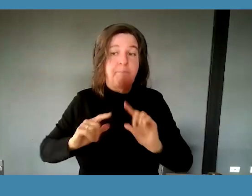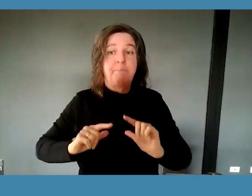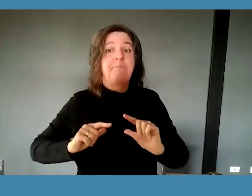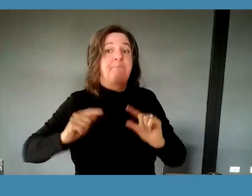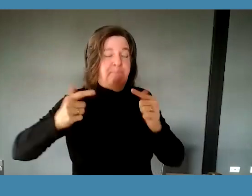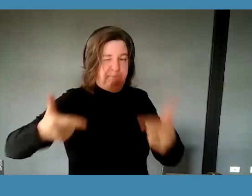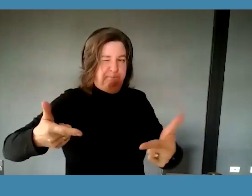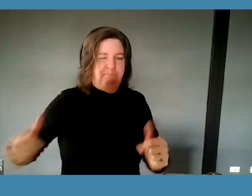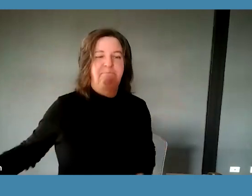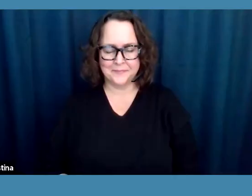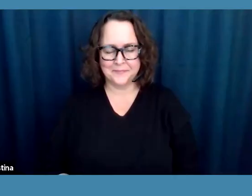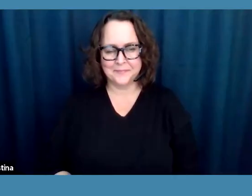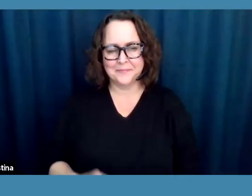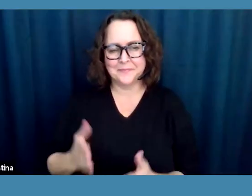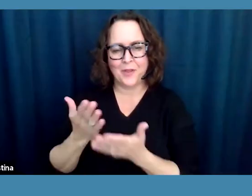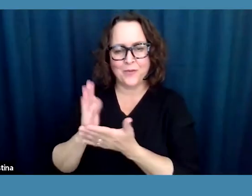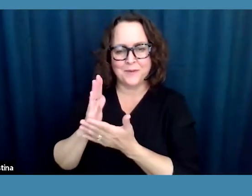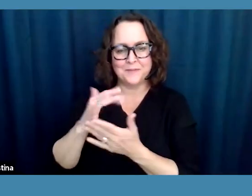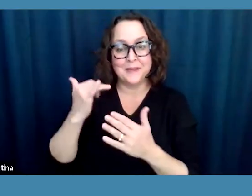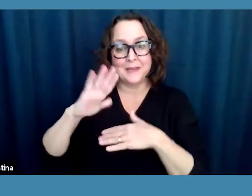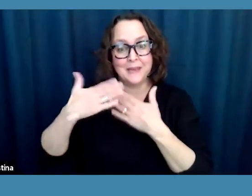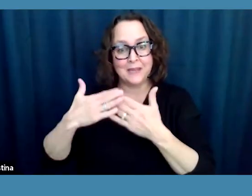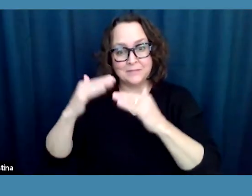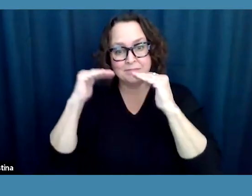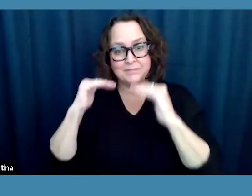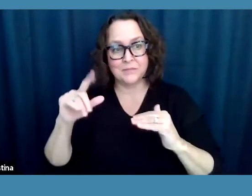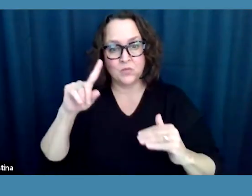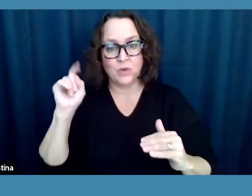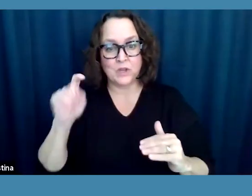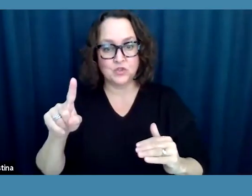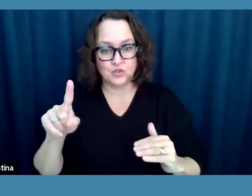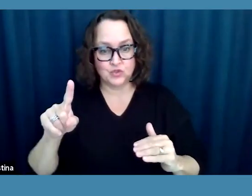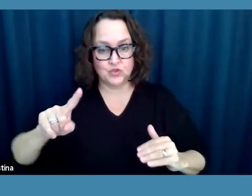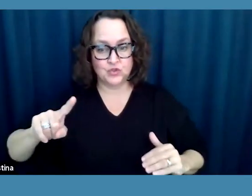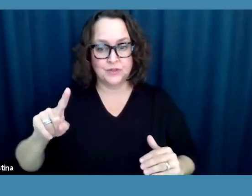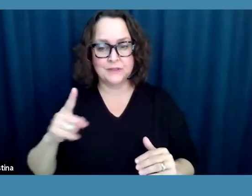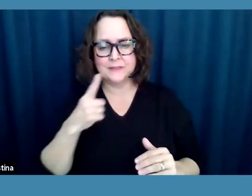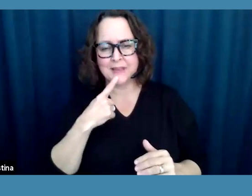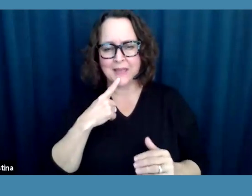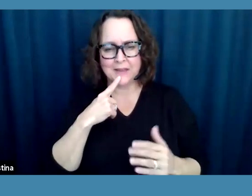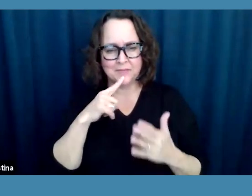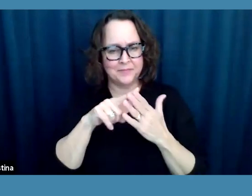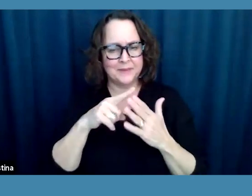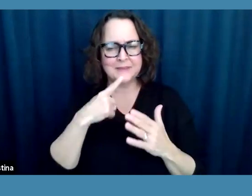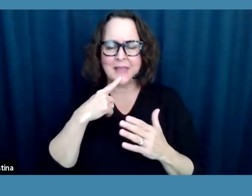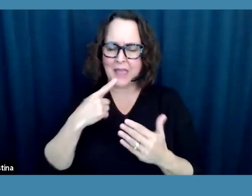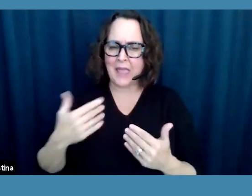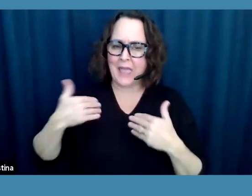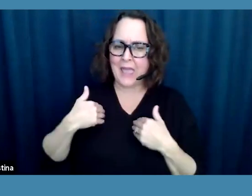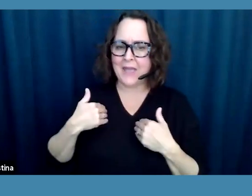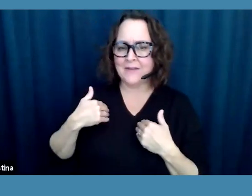All right. The next question says that they have a